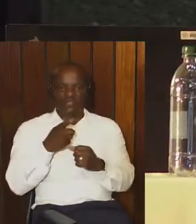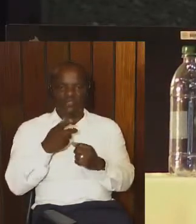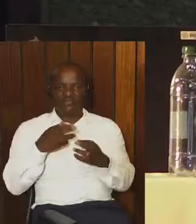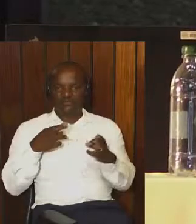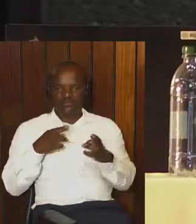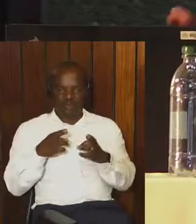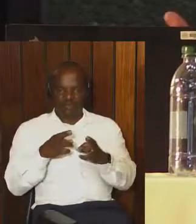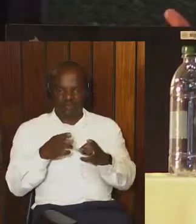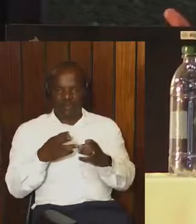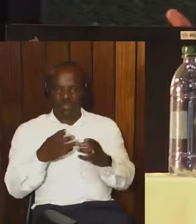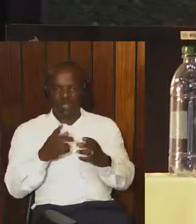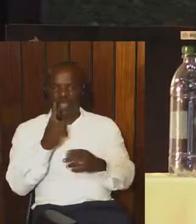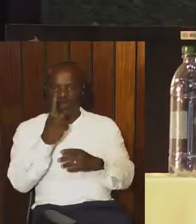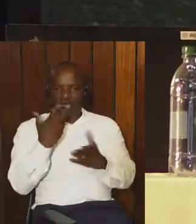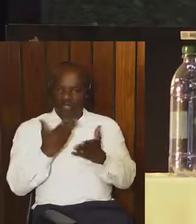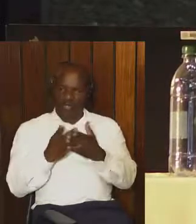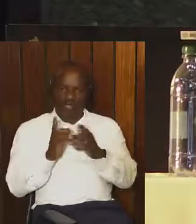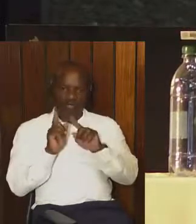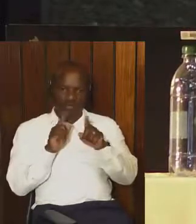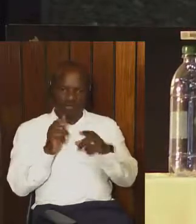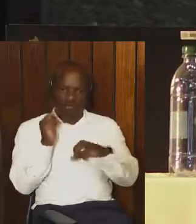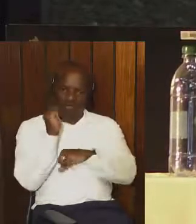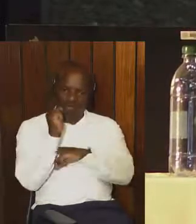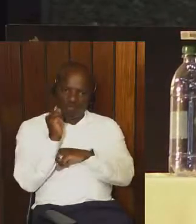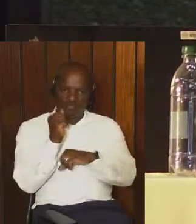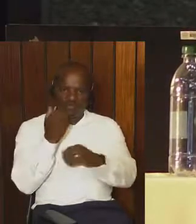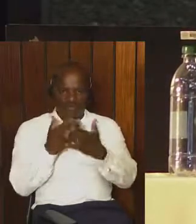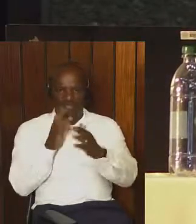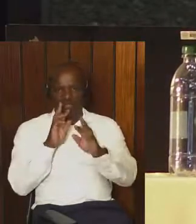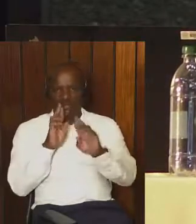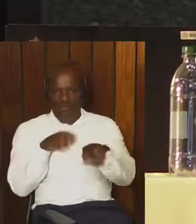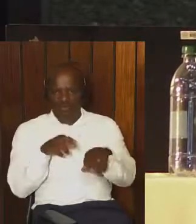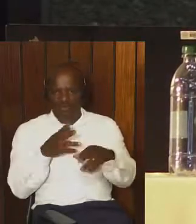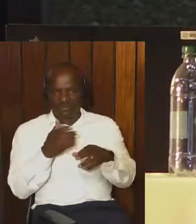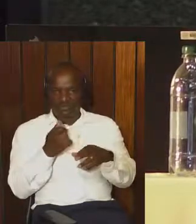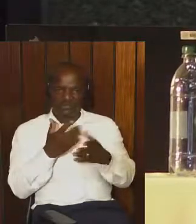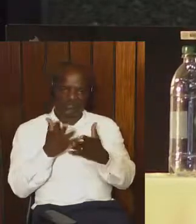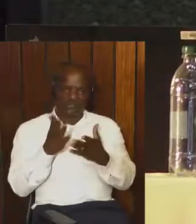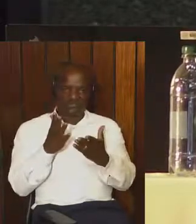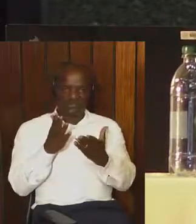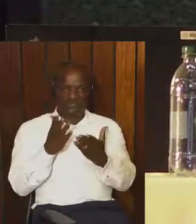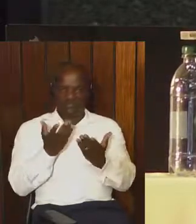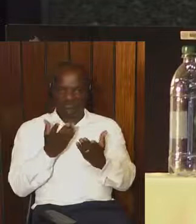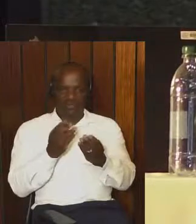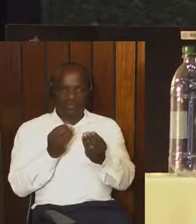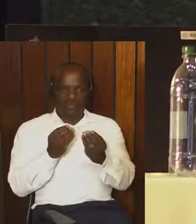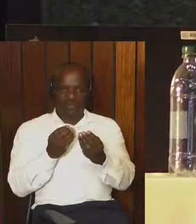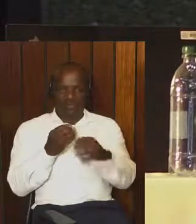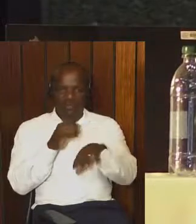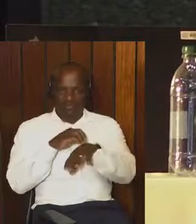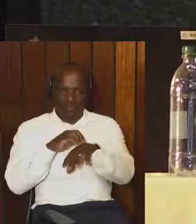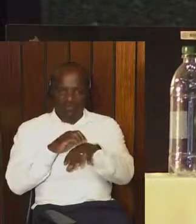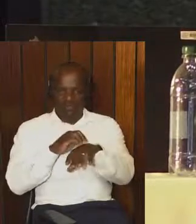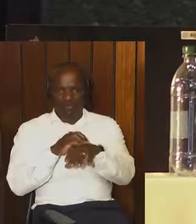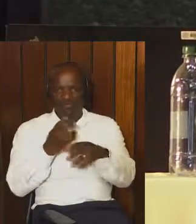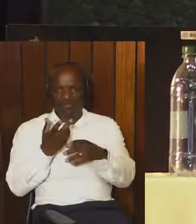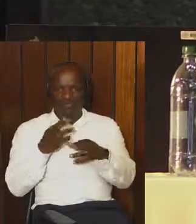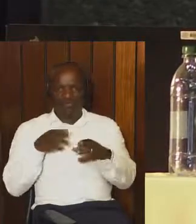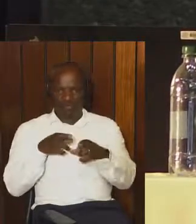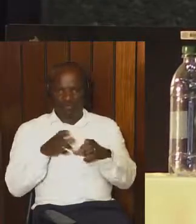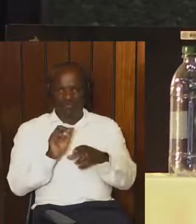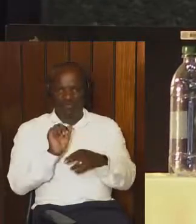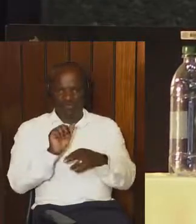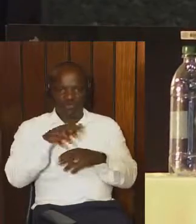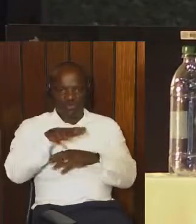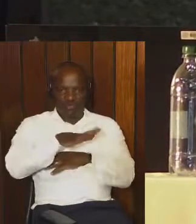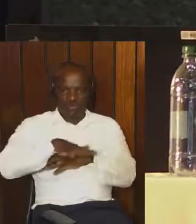So one can go to the office and basically report any problems on the roads, on the road in their area.